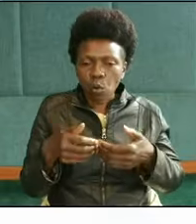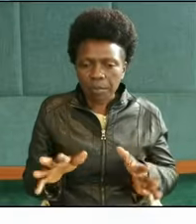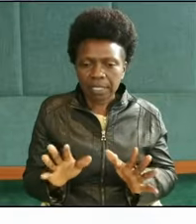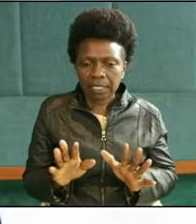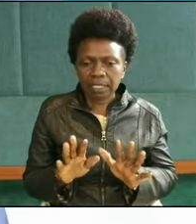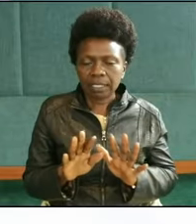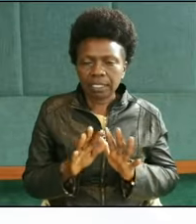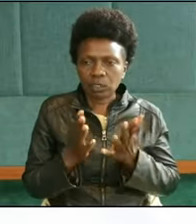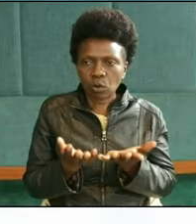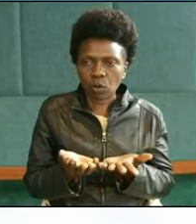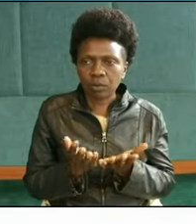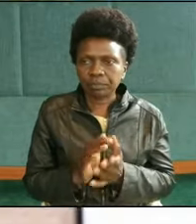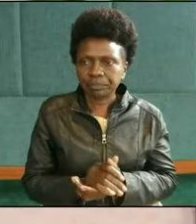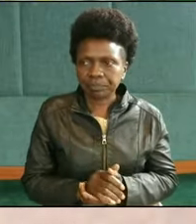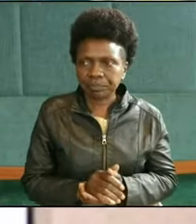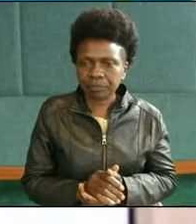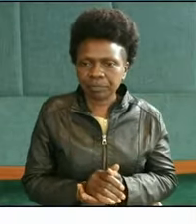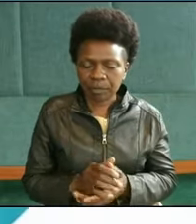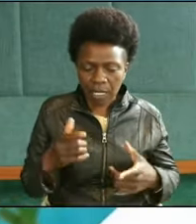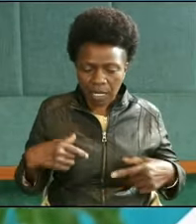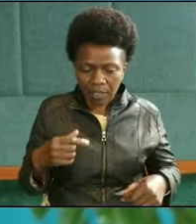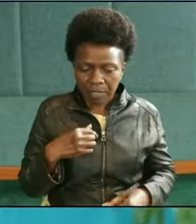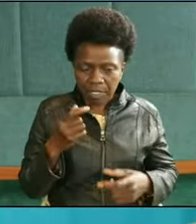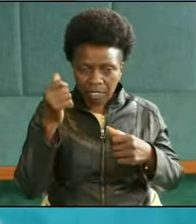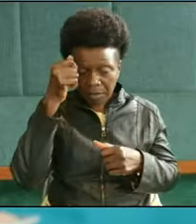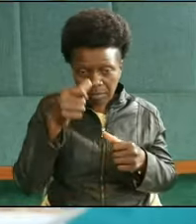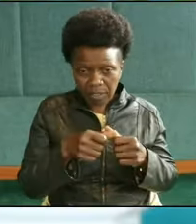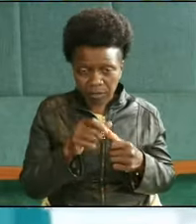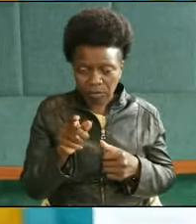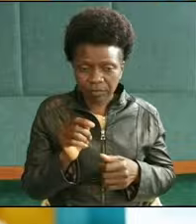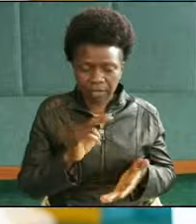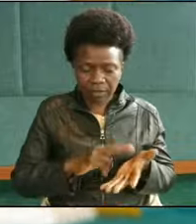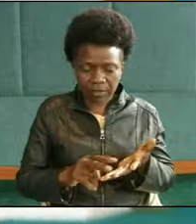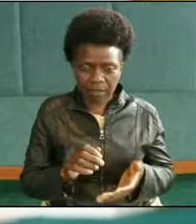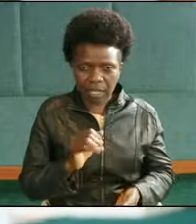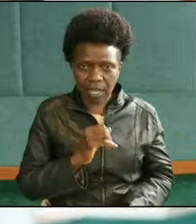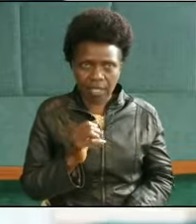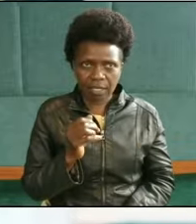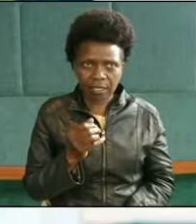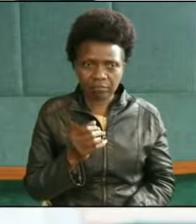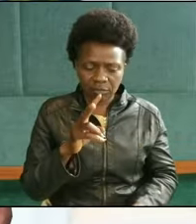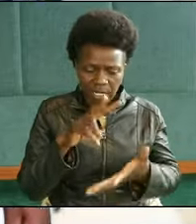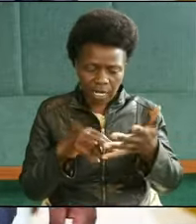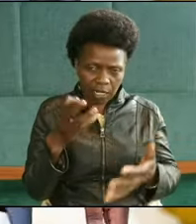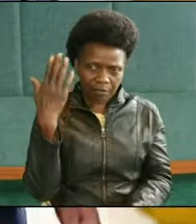open the scroll. Let me remind you of a certain verse we have read